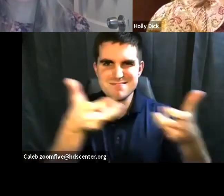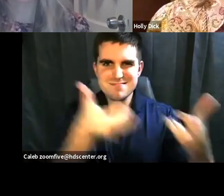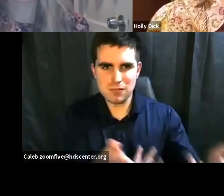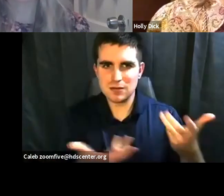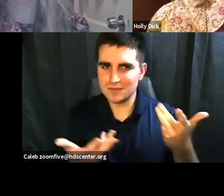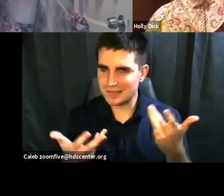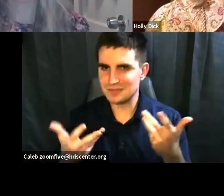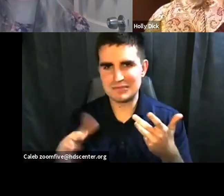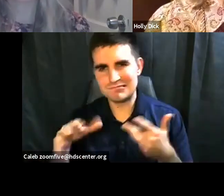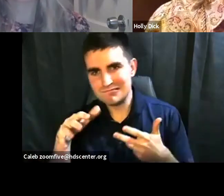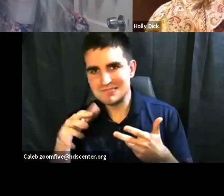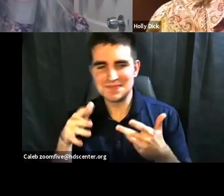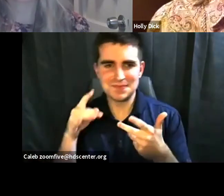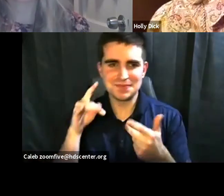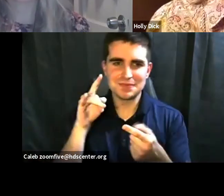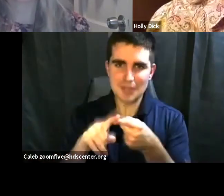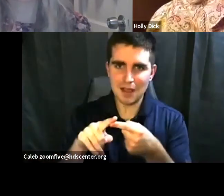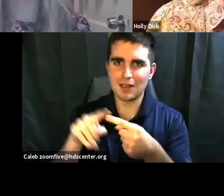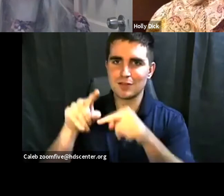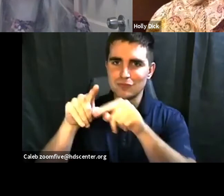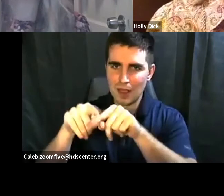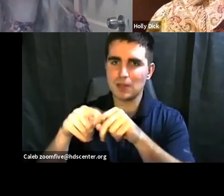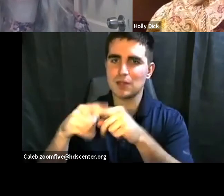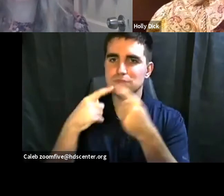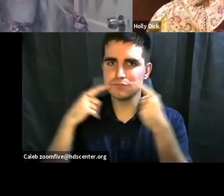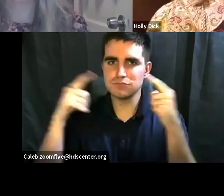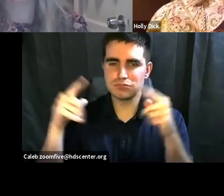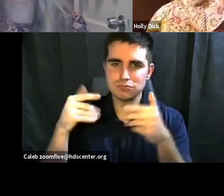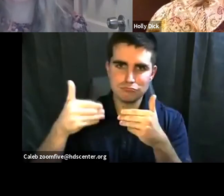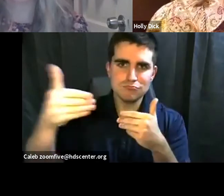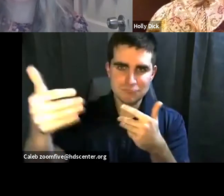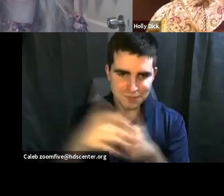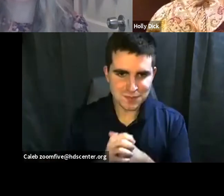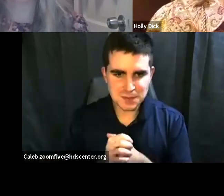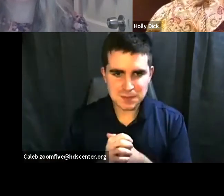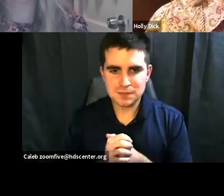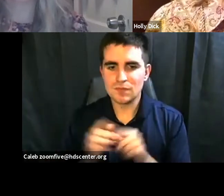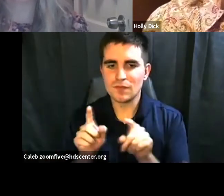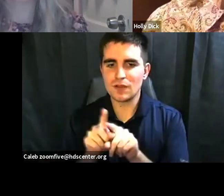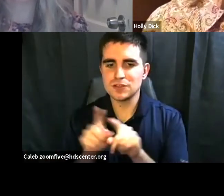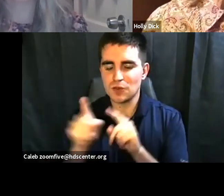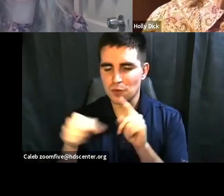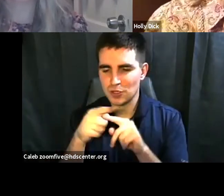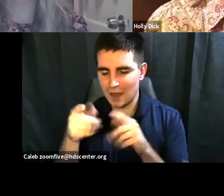got great deal of reliability into them. And also when you had the